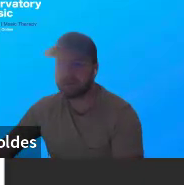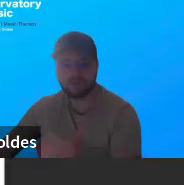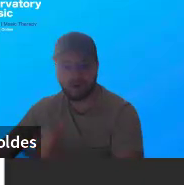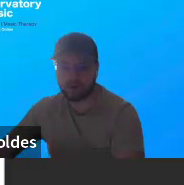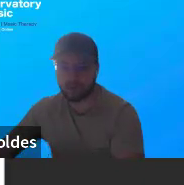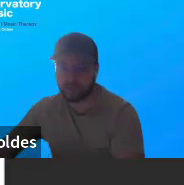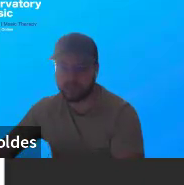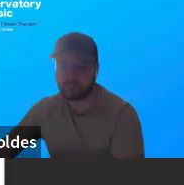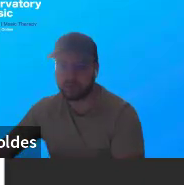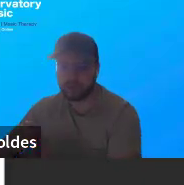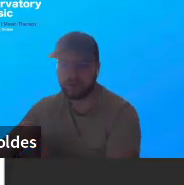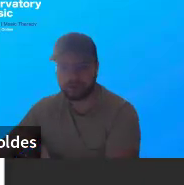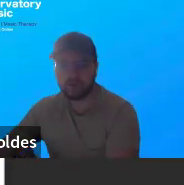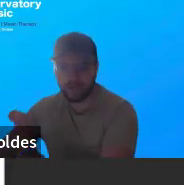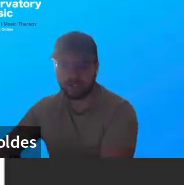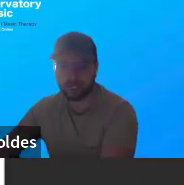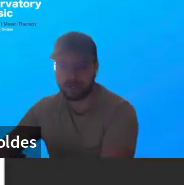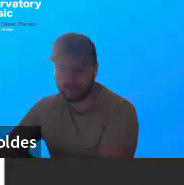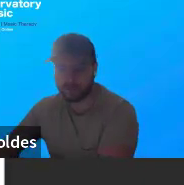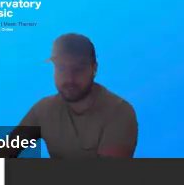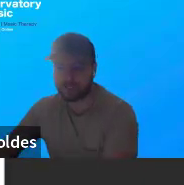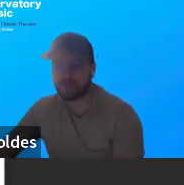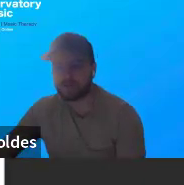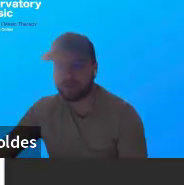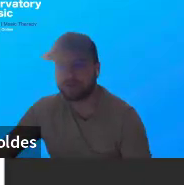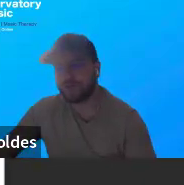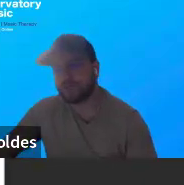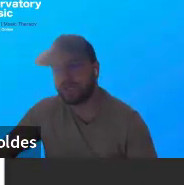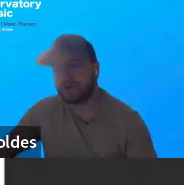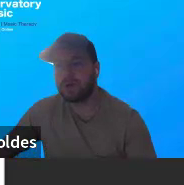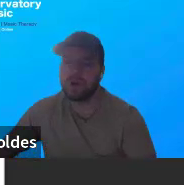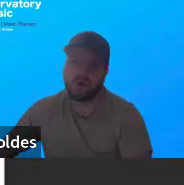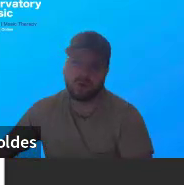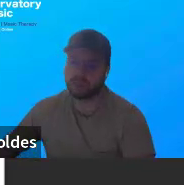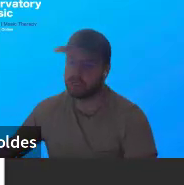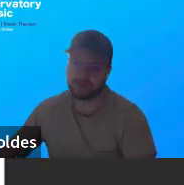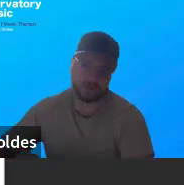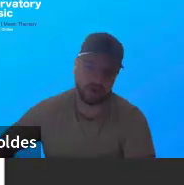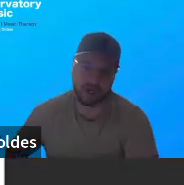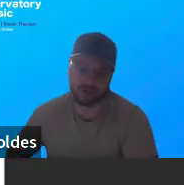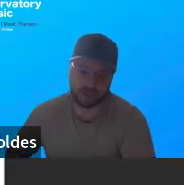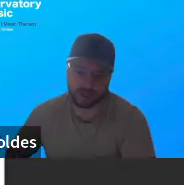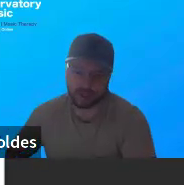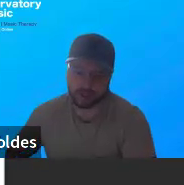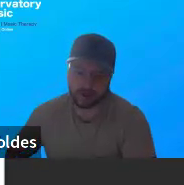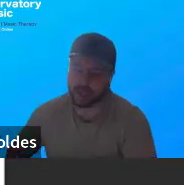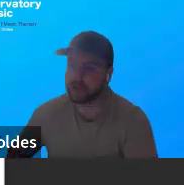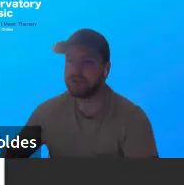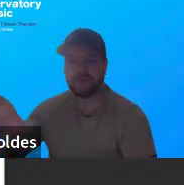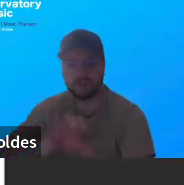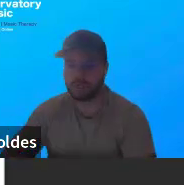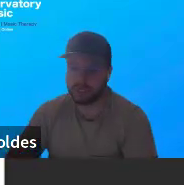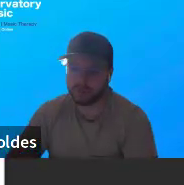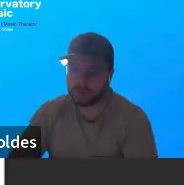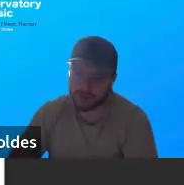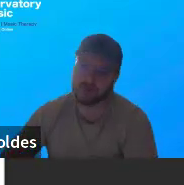through automated emails that we already set up to receive through Alta Regional Center, or just the service coordinators can let us know,